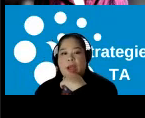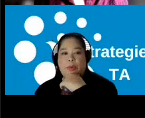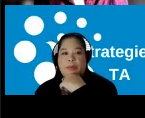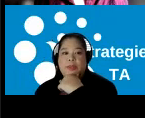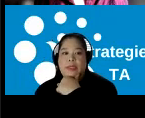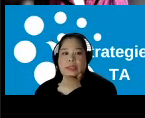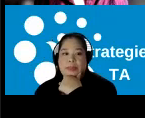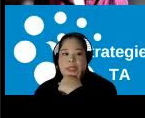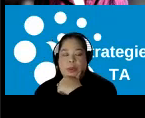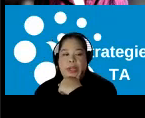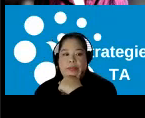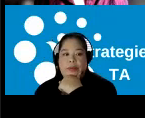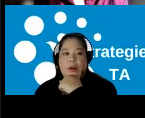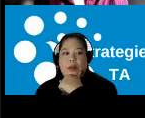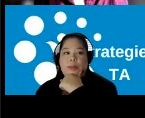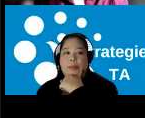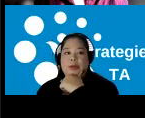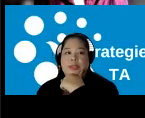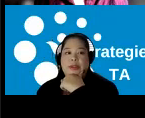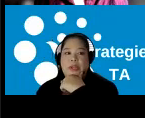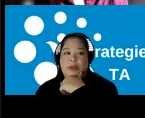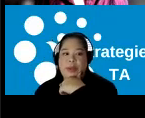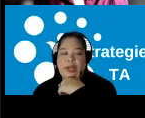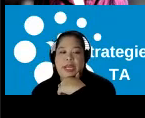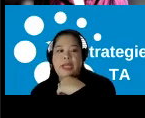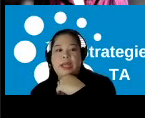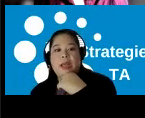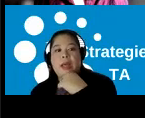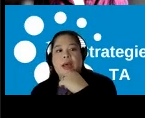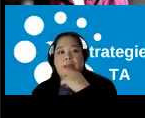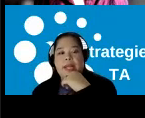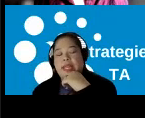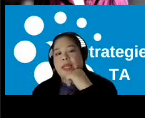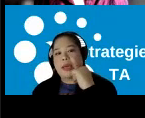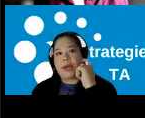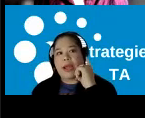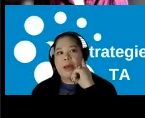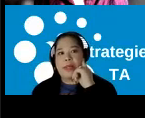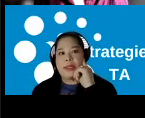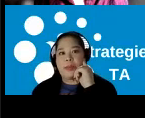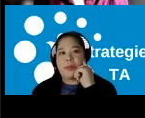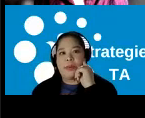an equitable system that's working for all members of the community? I think that